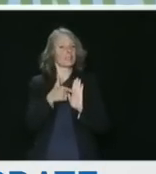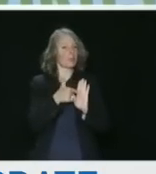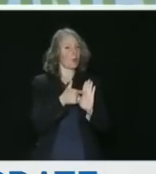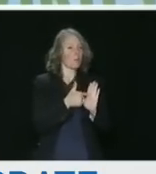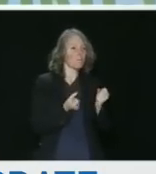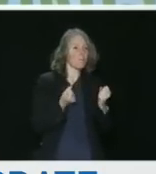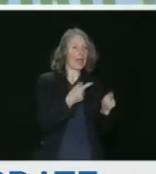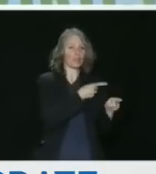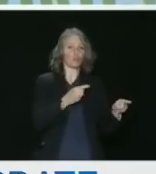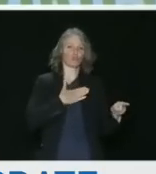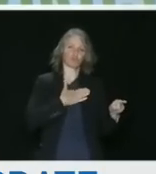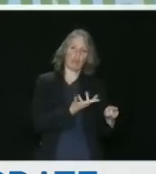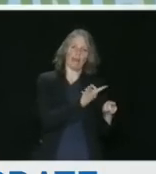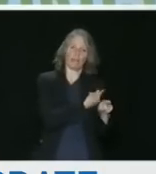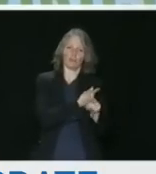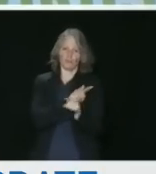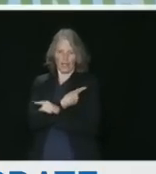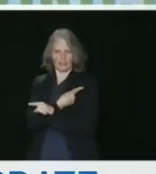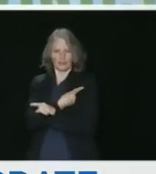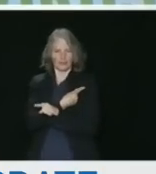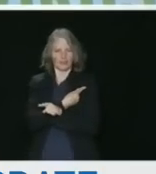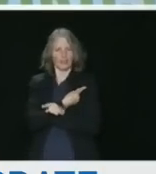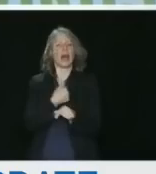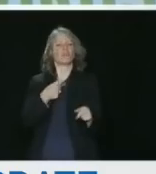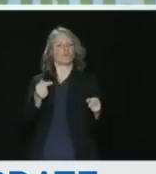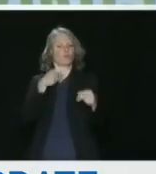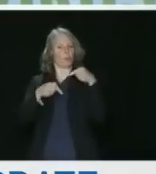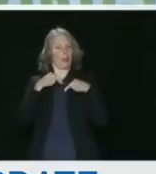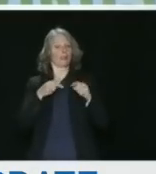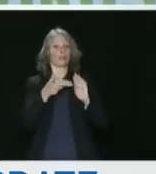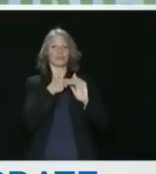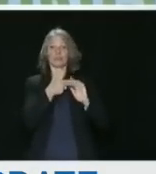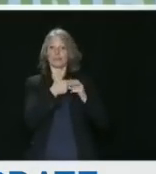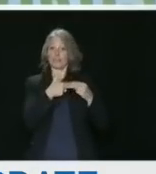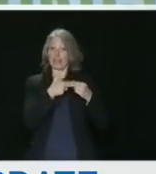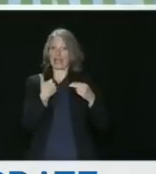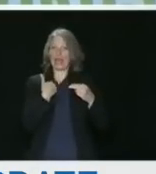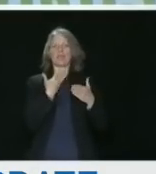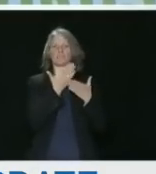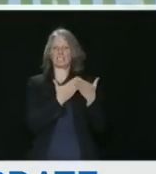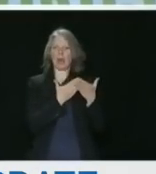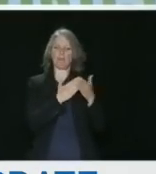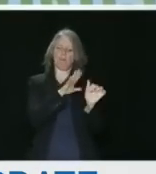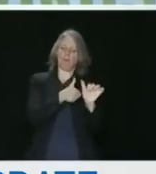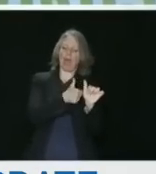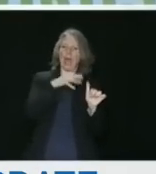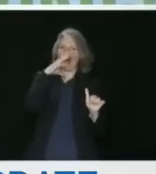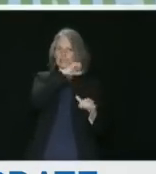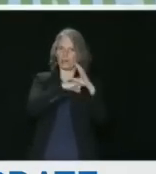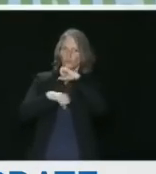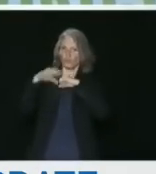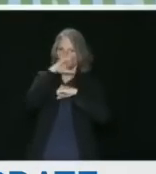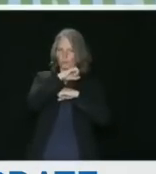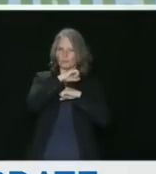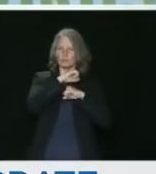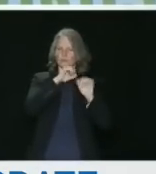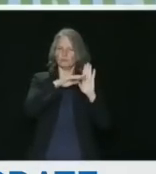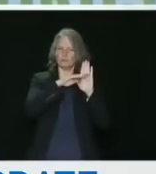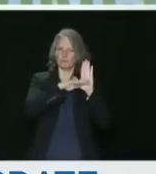slide deck, there's a whole set of assumptions that is sort of provided at the end